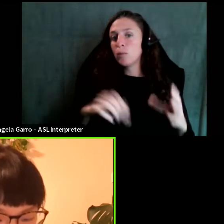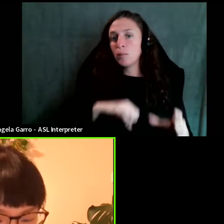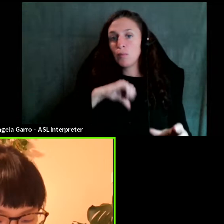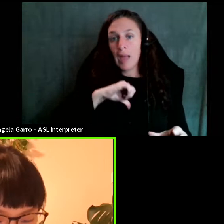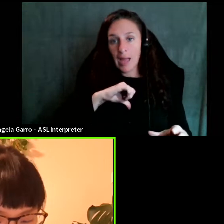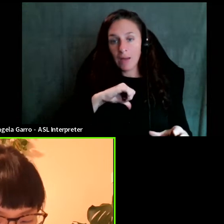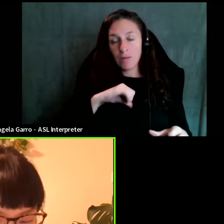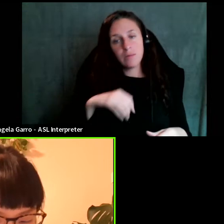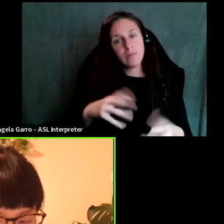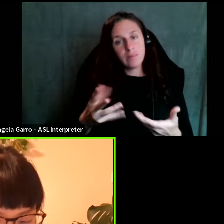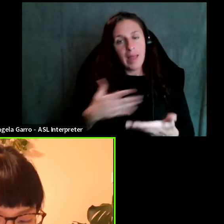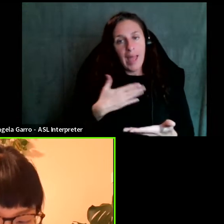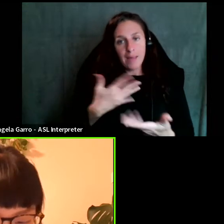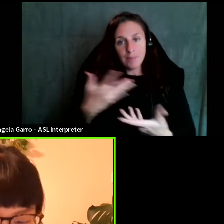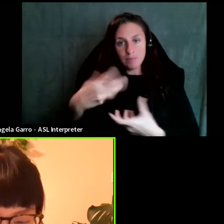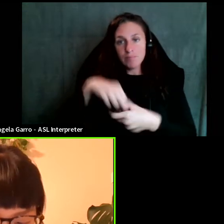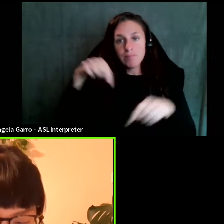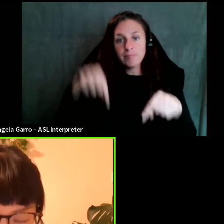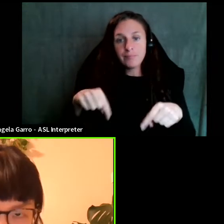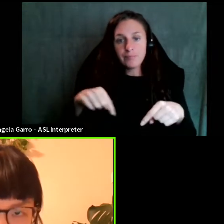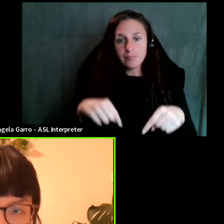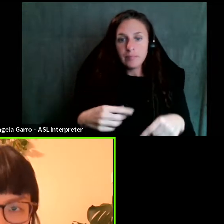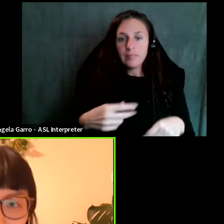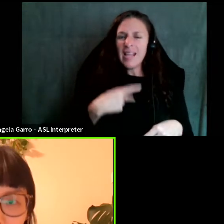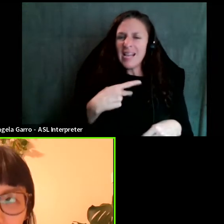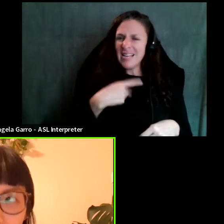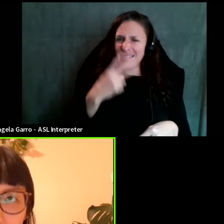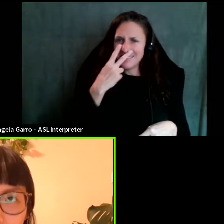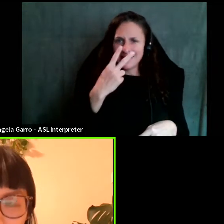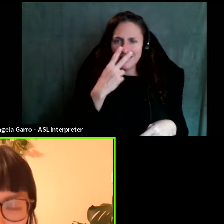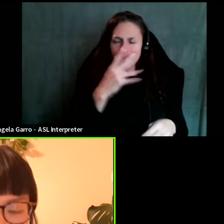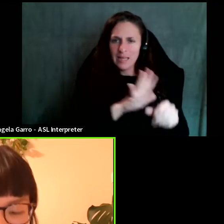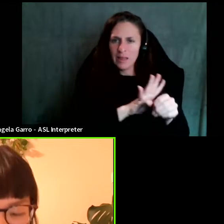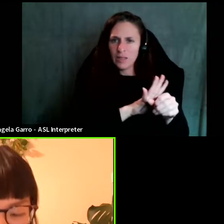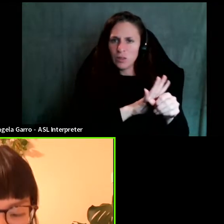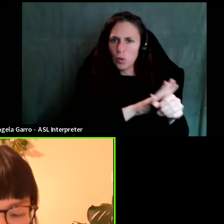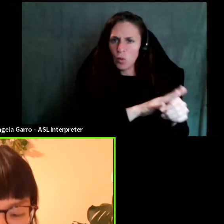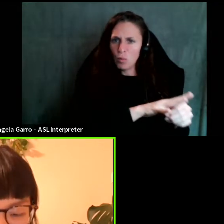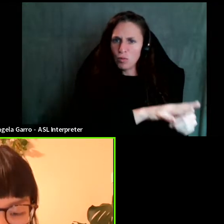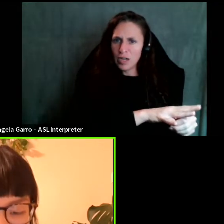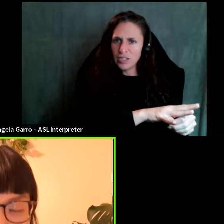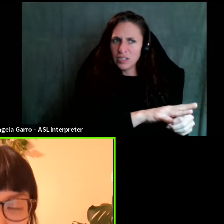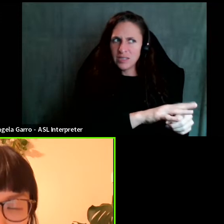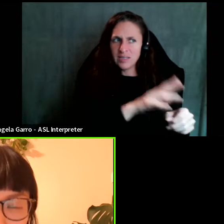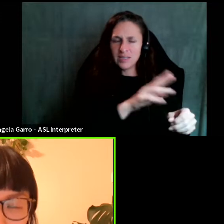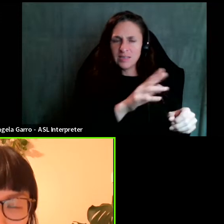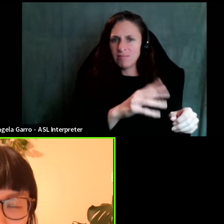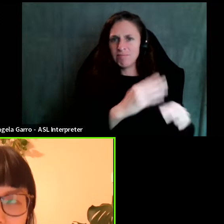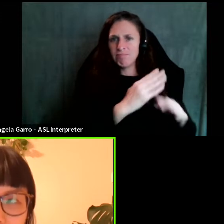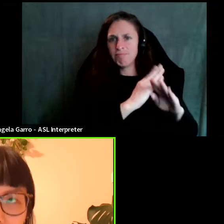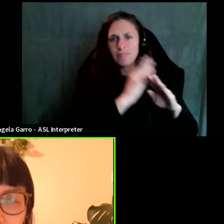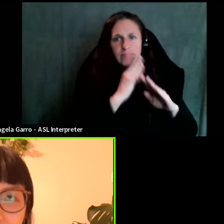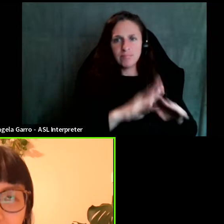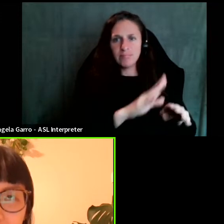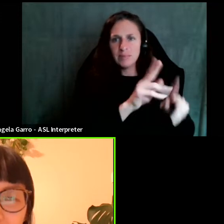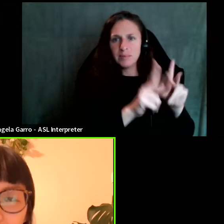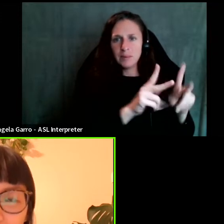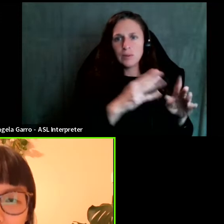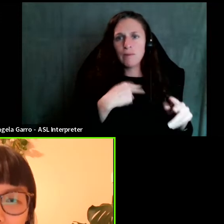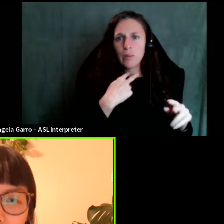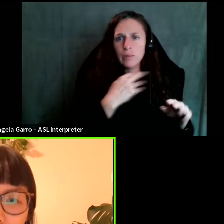part of. I see the suppression of dissenting voices, and I also witness